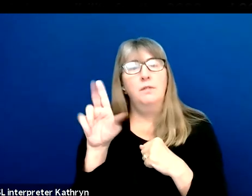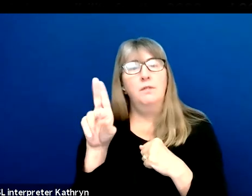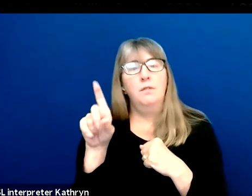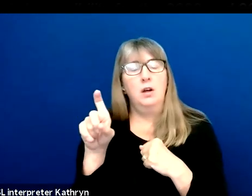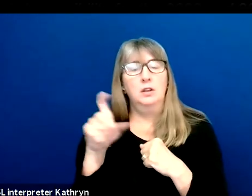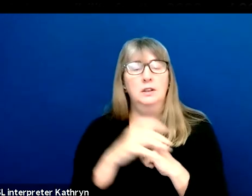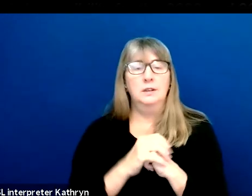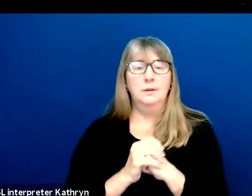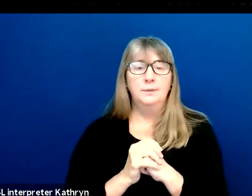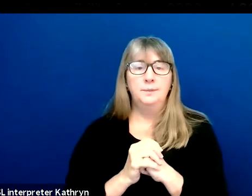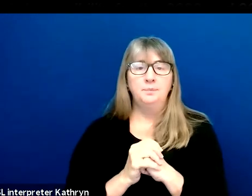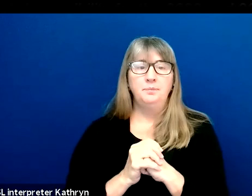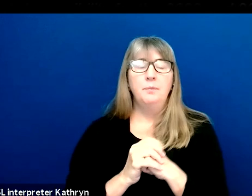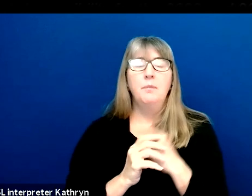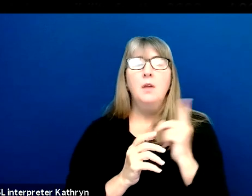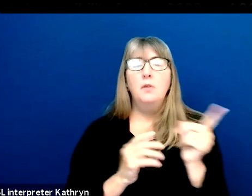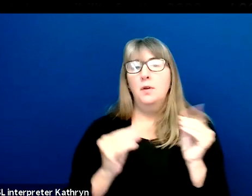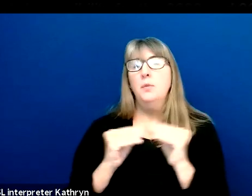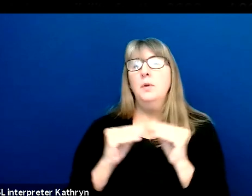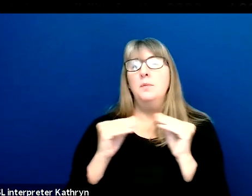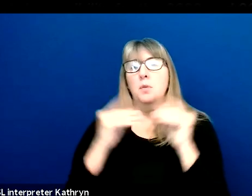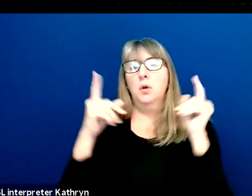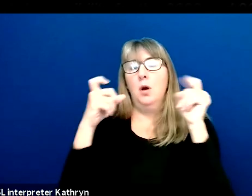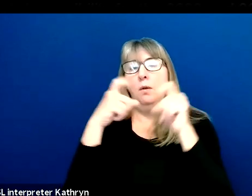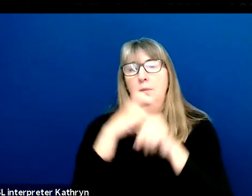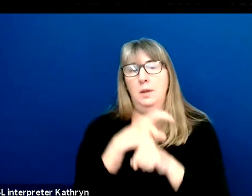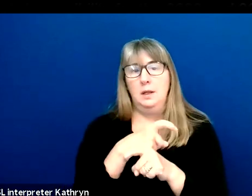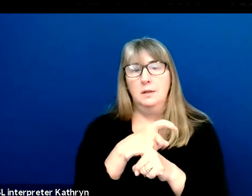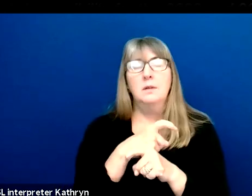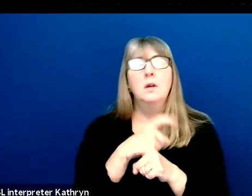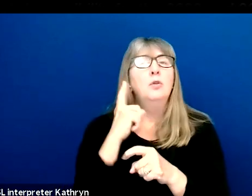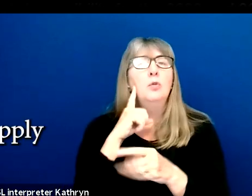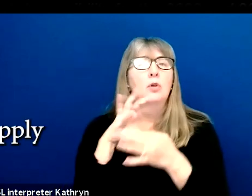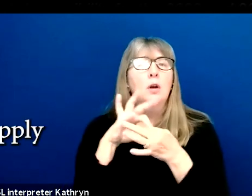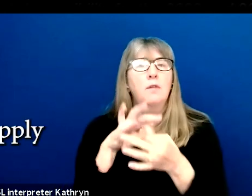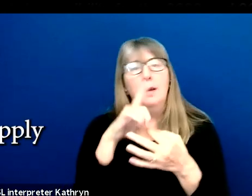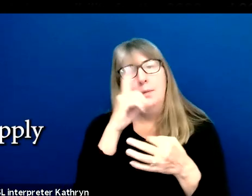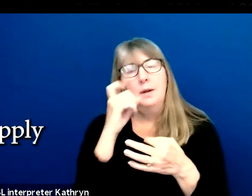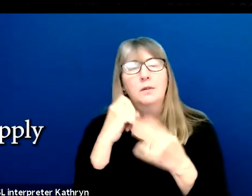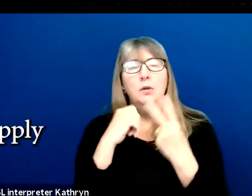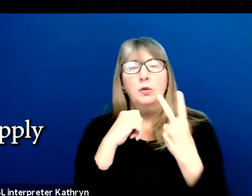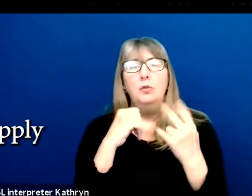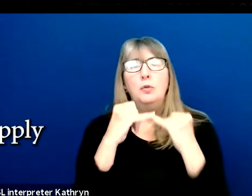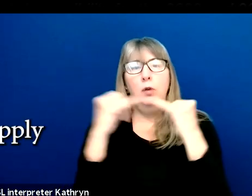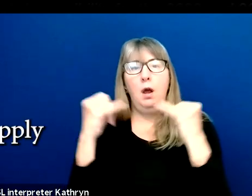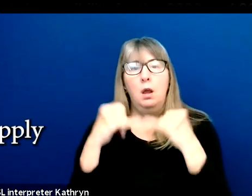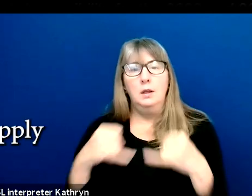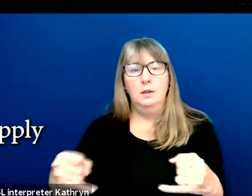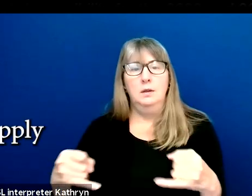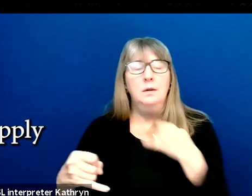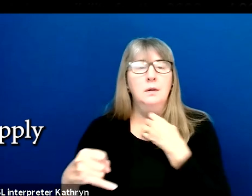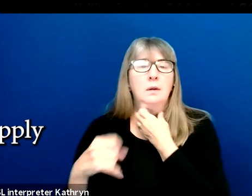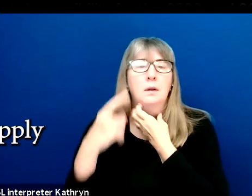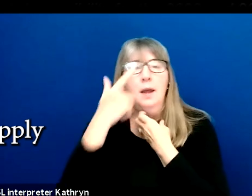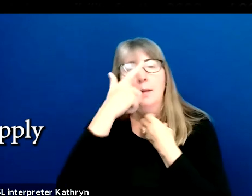So this was a little bit more of a complex plot to sonify because there's two lines. And because Astronify